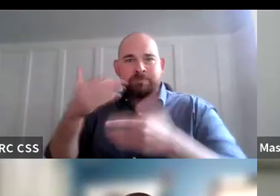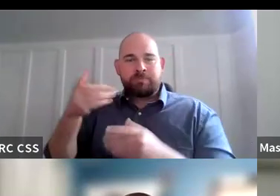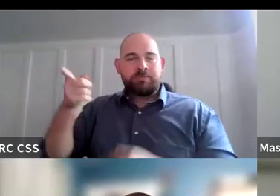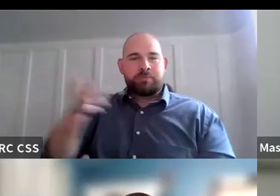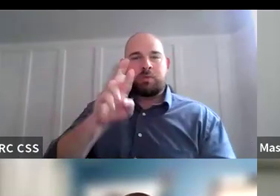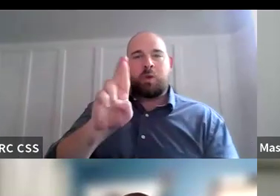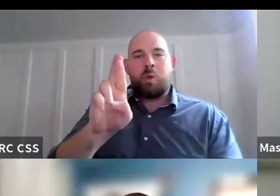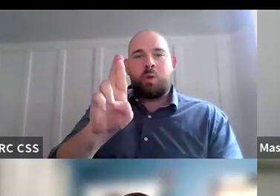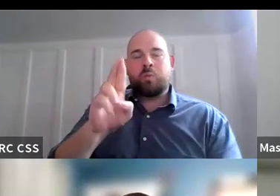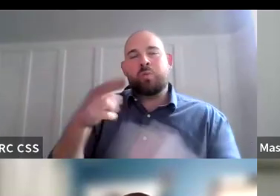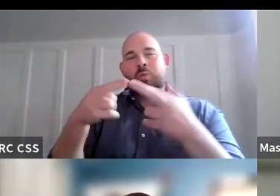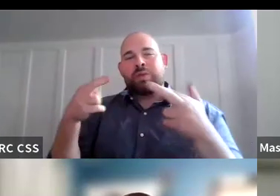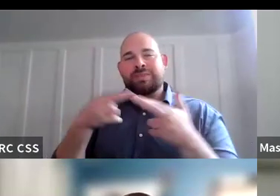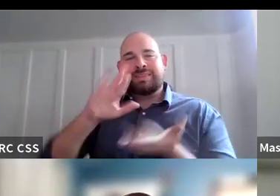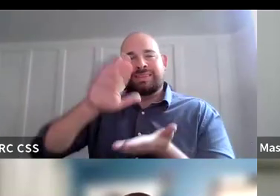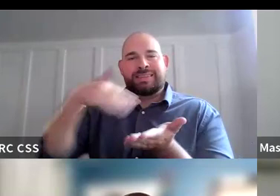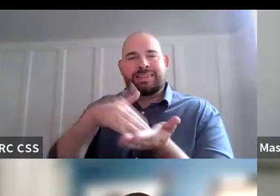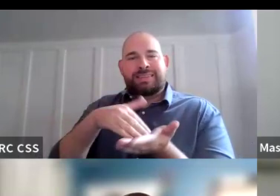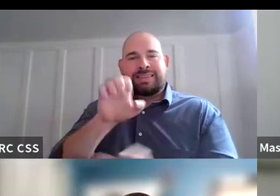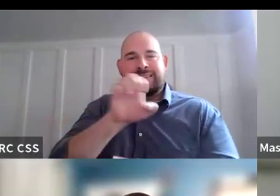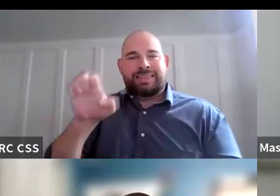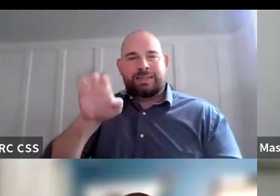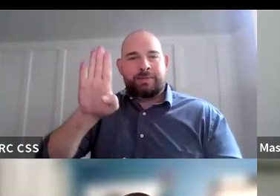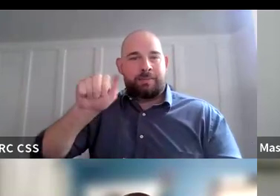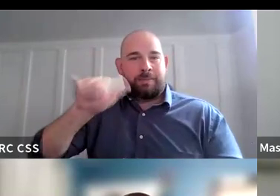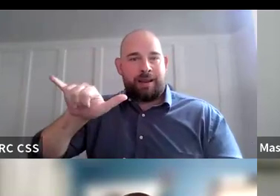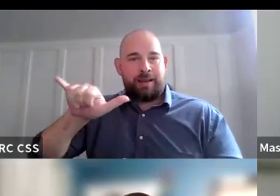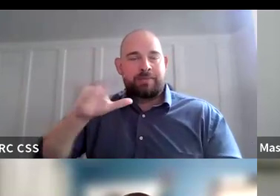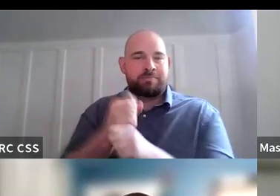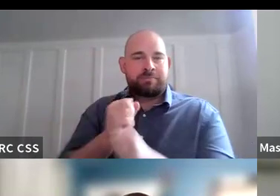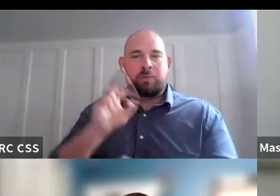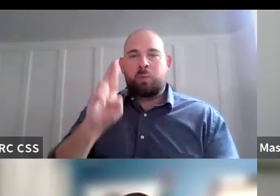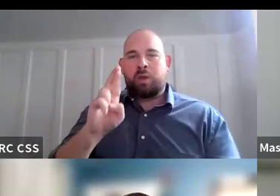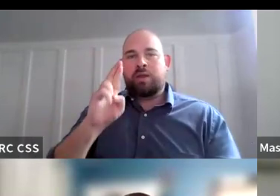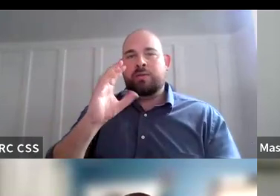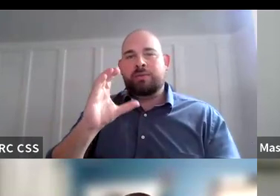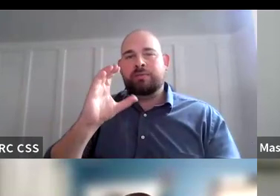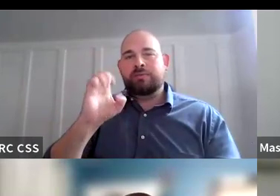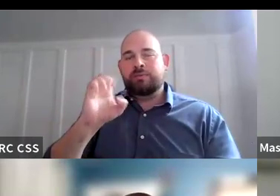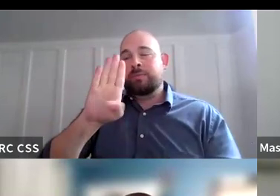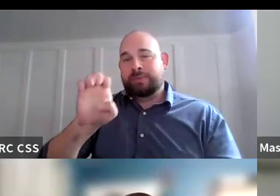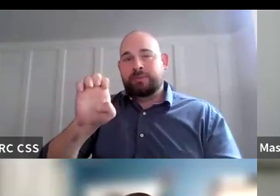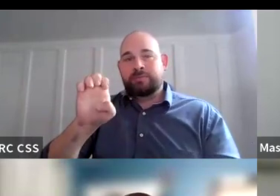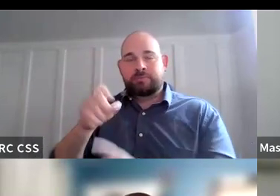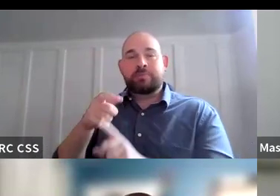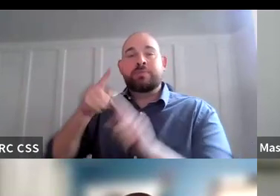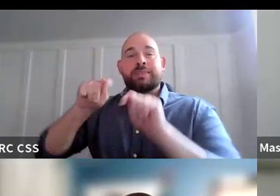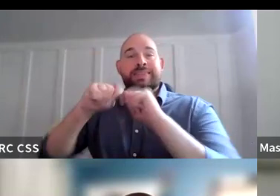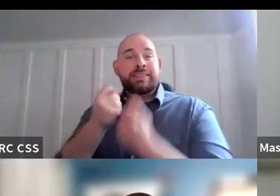It was a program for people with developmental disabilities. It was developed in the East Bay.